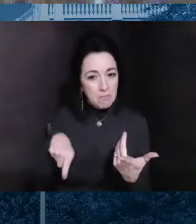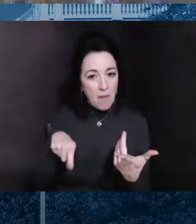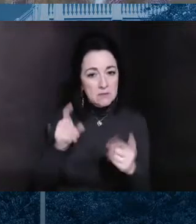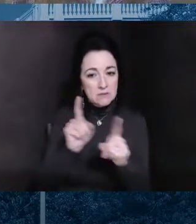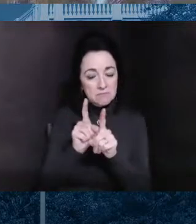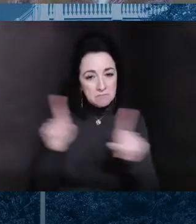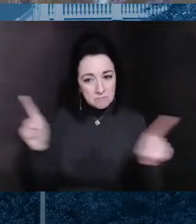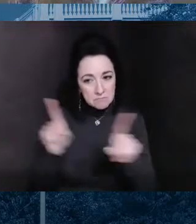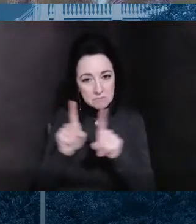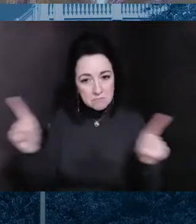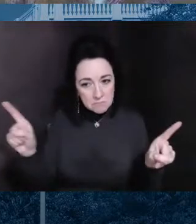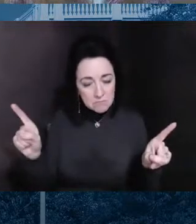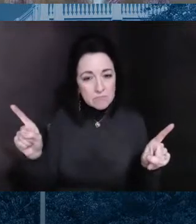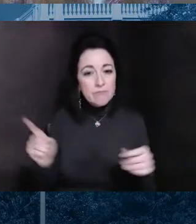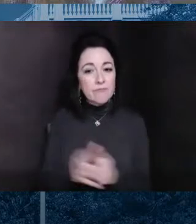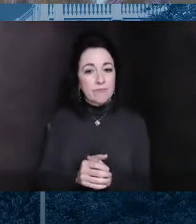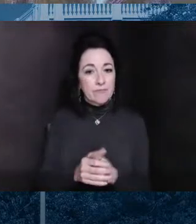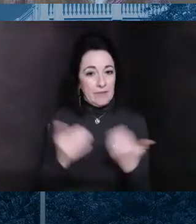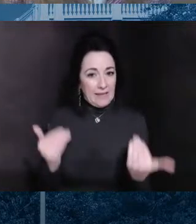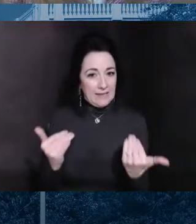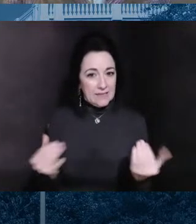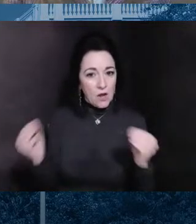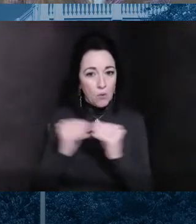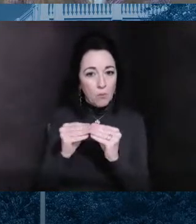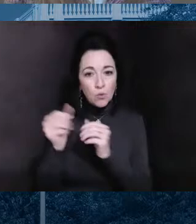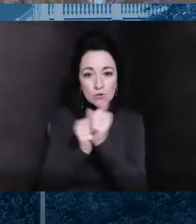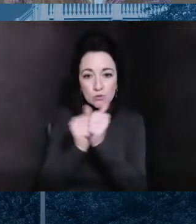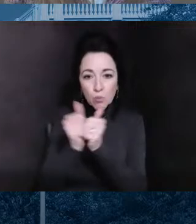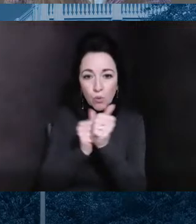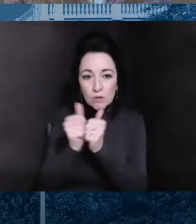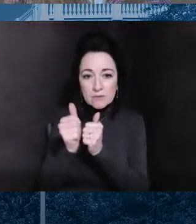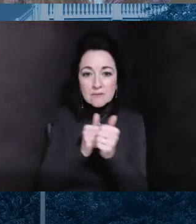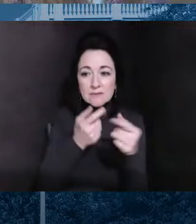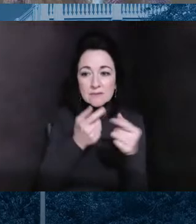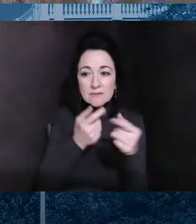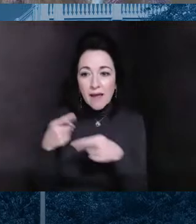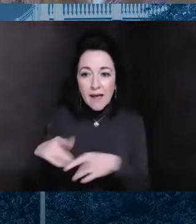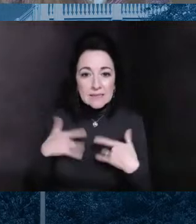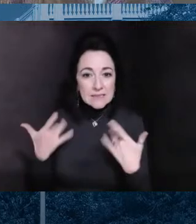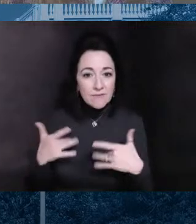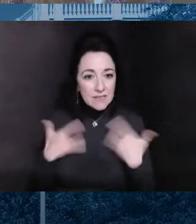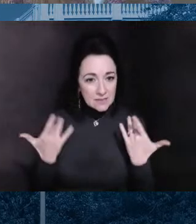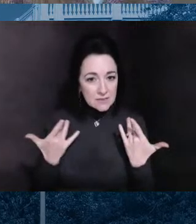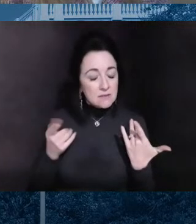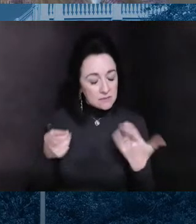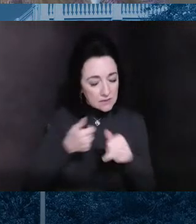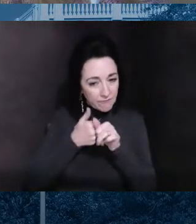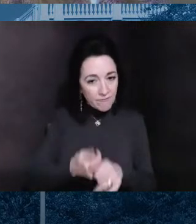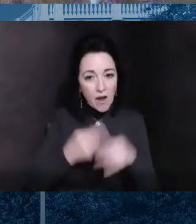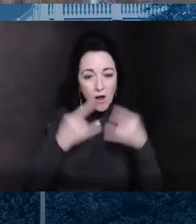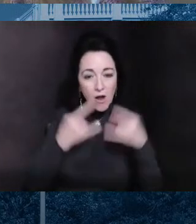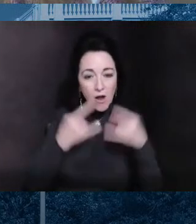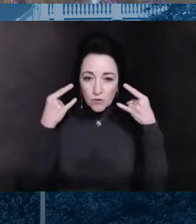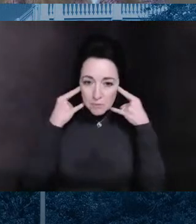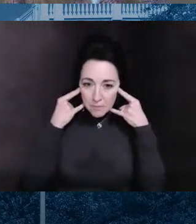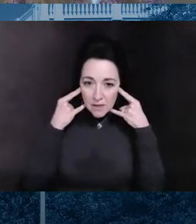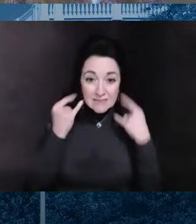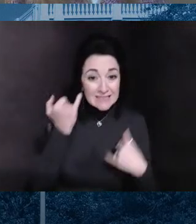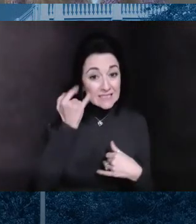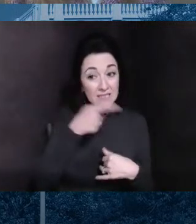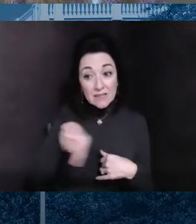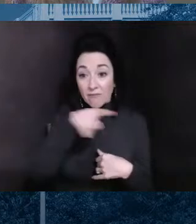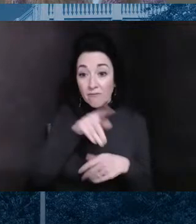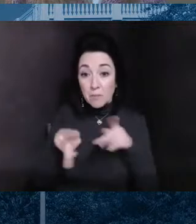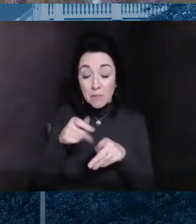lots of sports activities going on that require mask wearing. Just follow those guidance and we'll continue to get healthier. We'll be able to